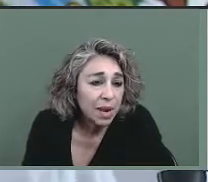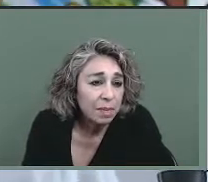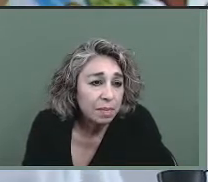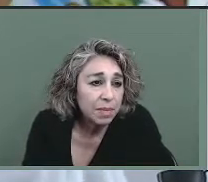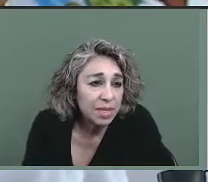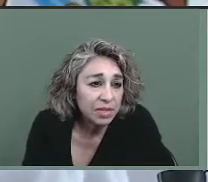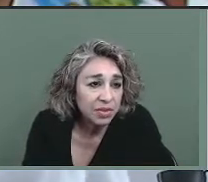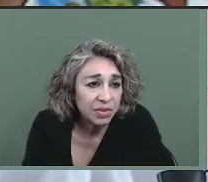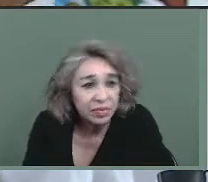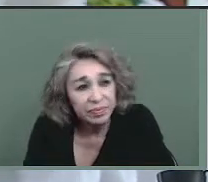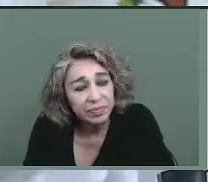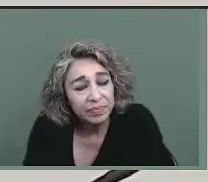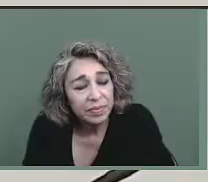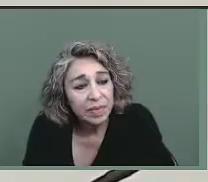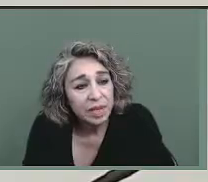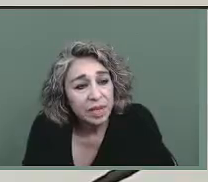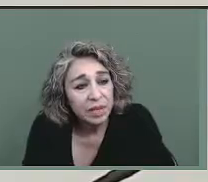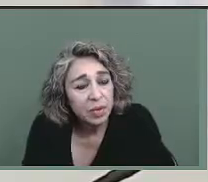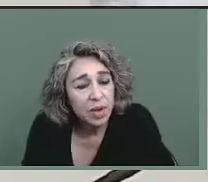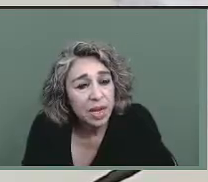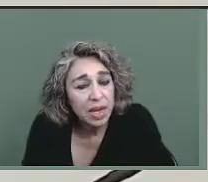1,600 bimenstrual,